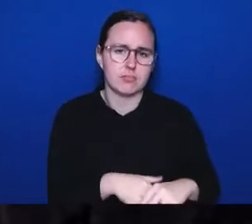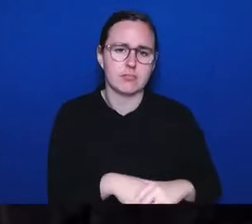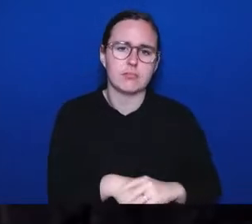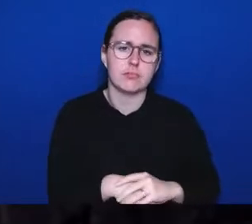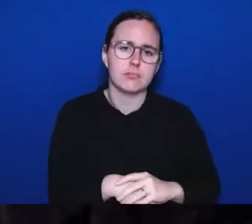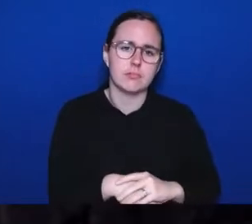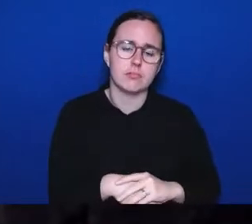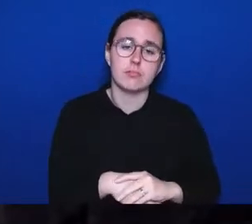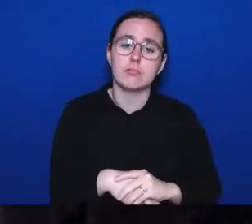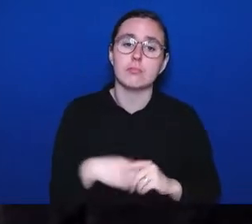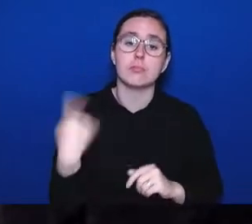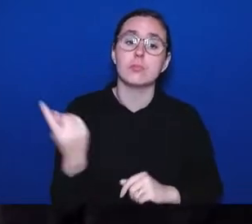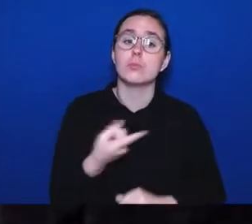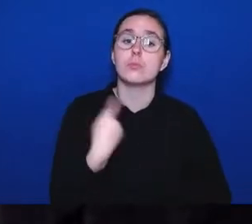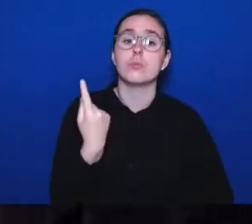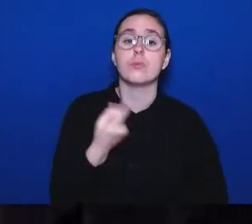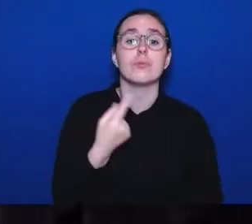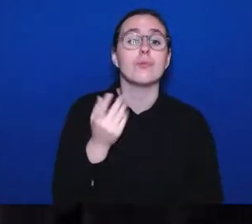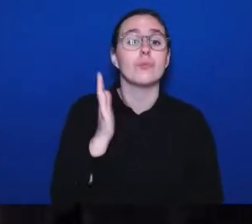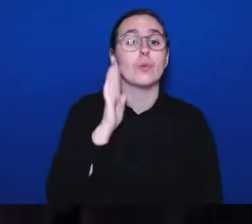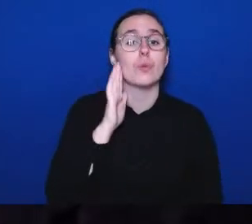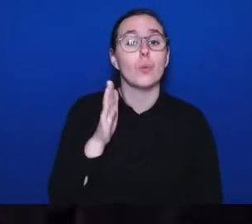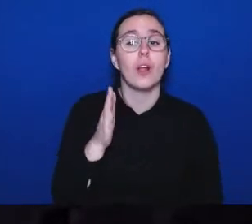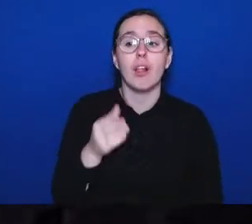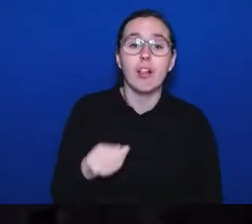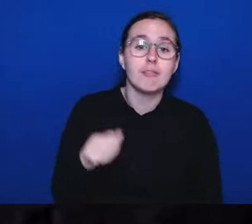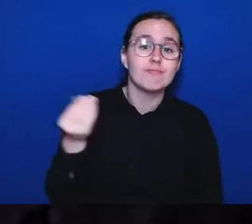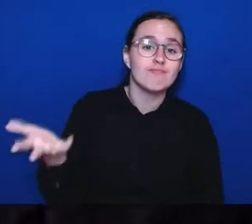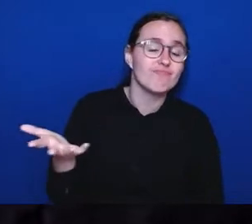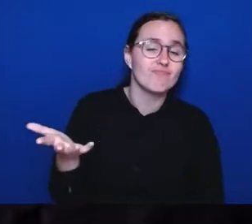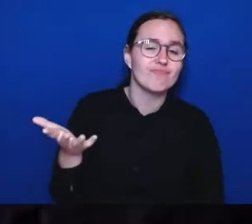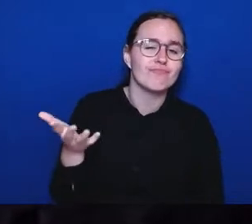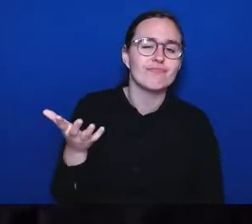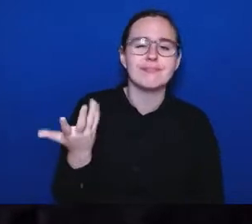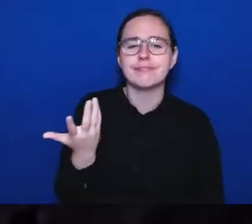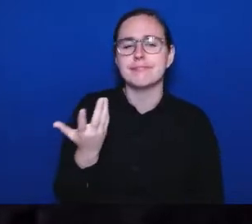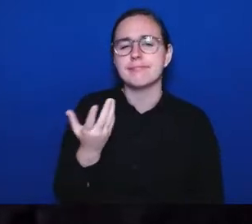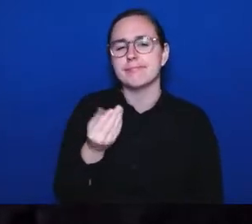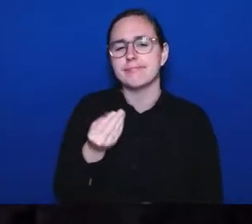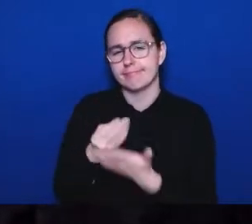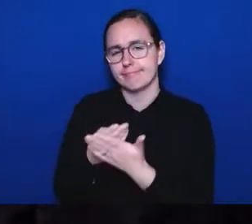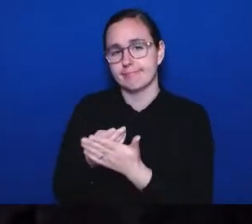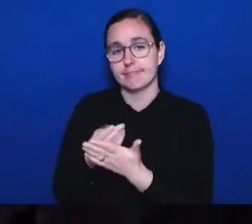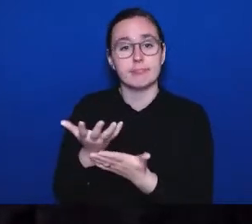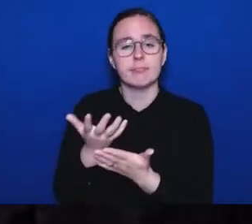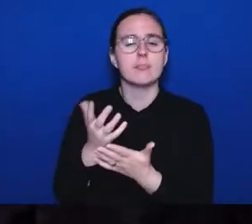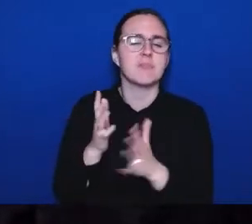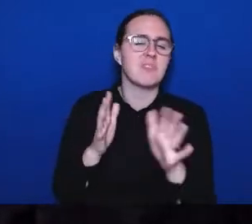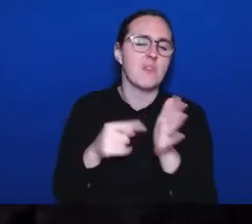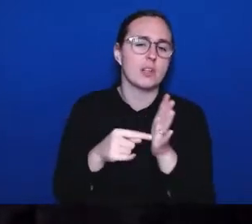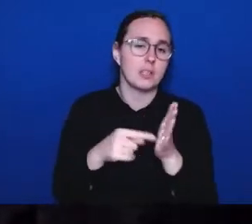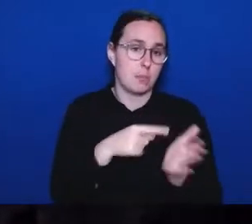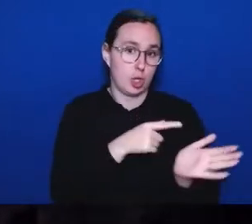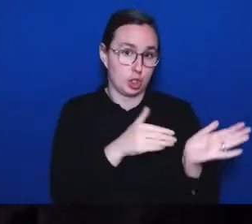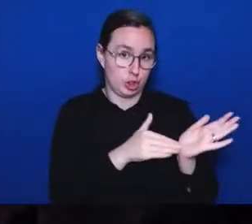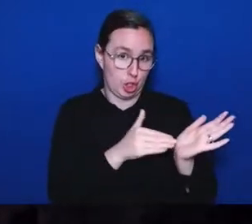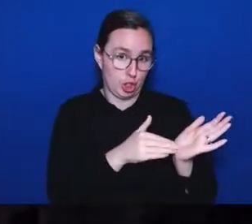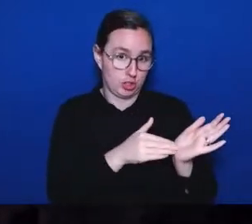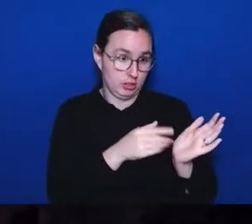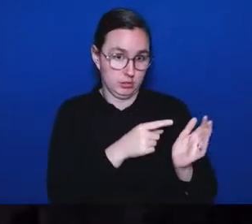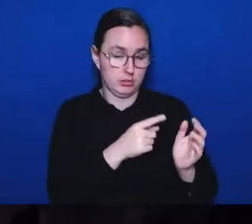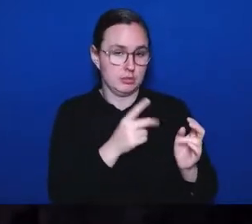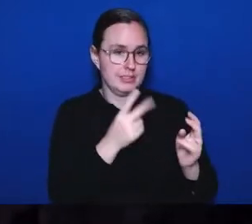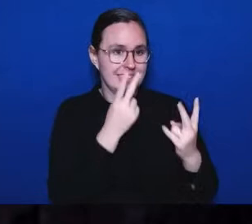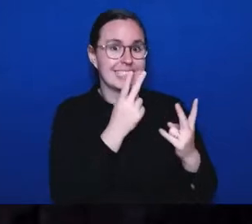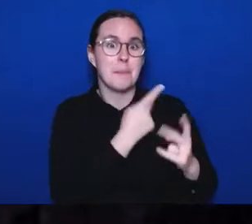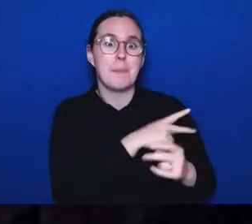work, 1,250 patients of average complexity. So a doctor who might have higher complexity might have fewer than that conceivably, and